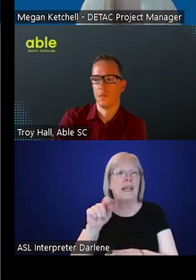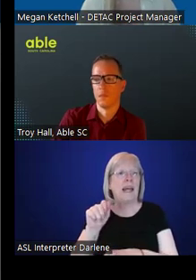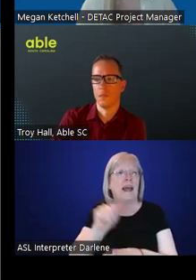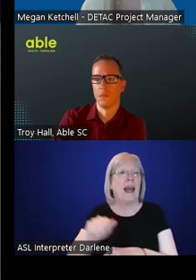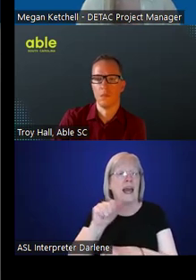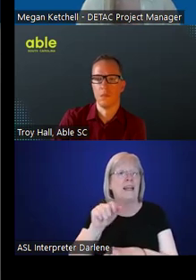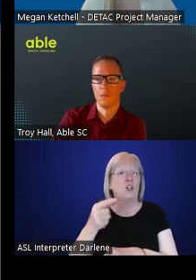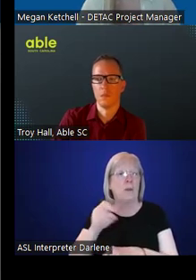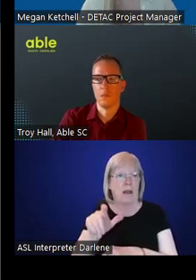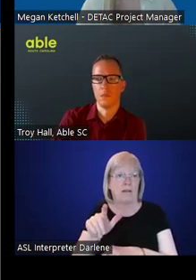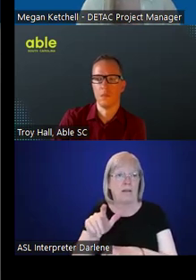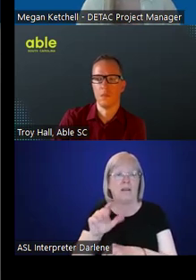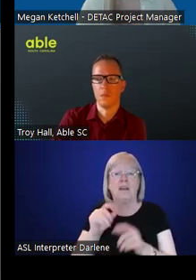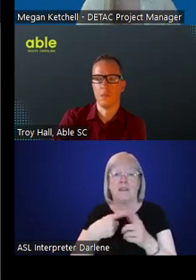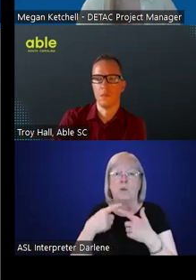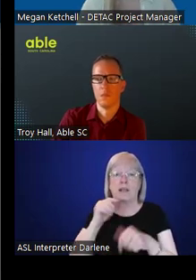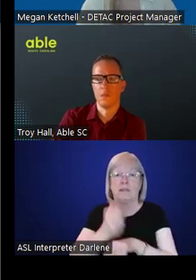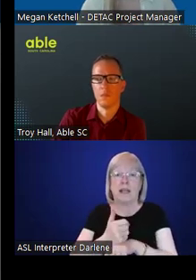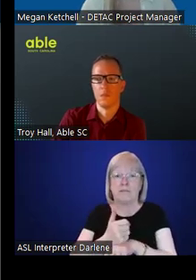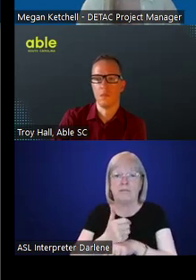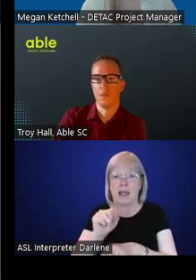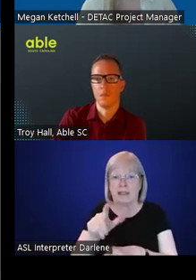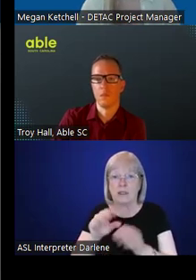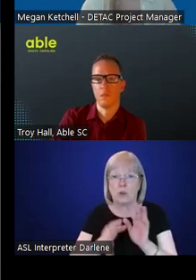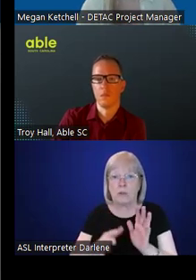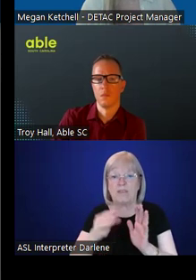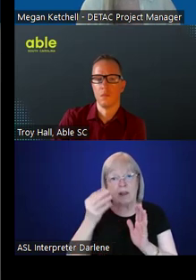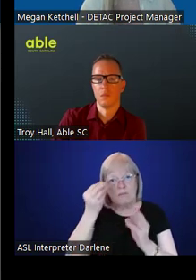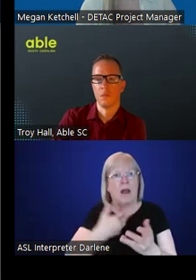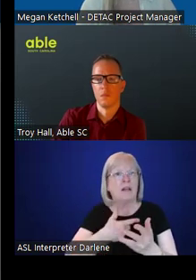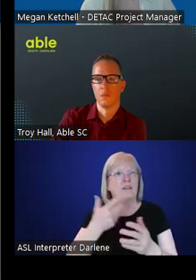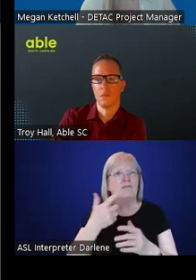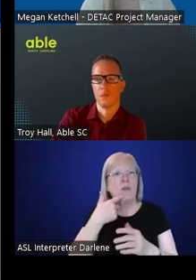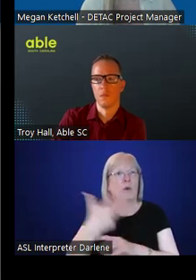Otherwise, if you have any questions or issues as you're navigating